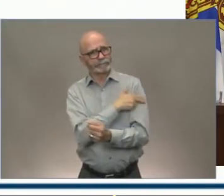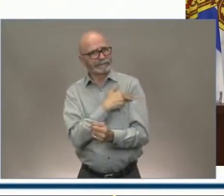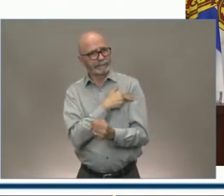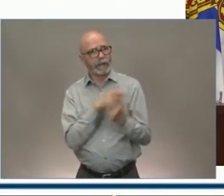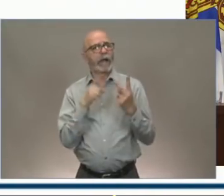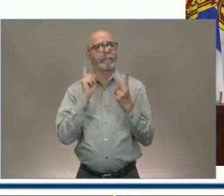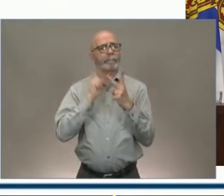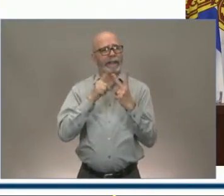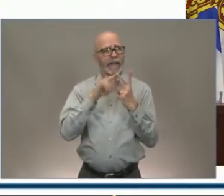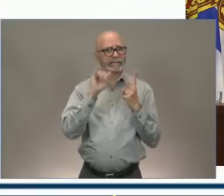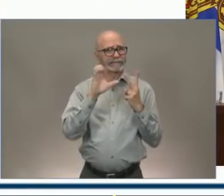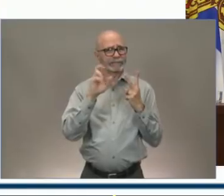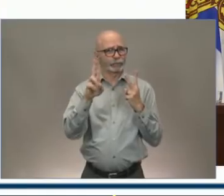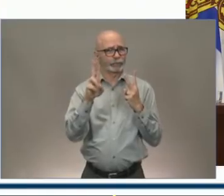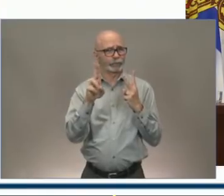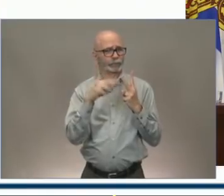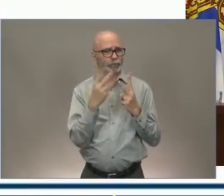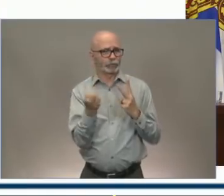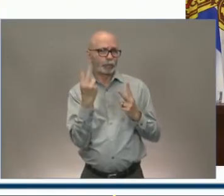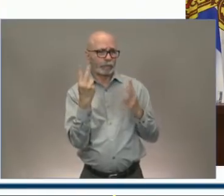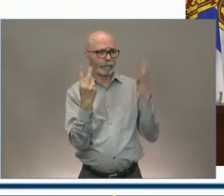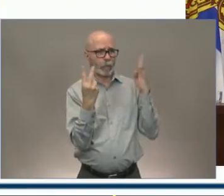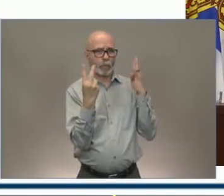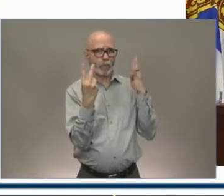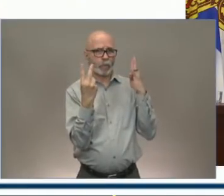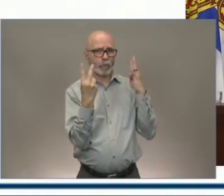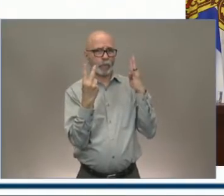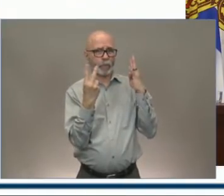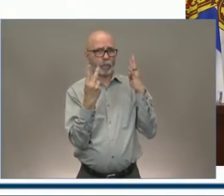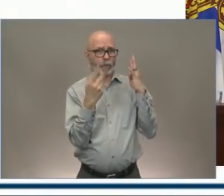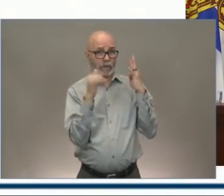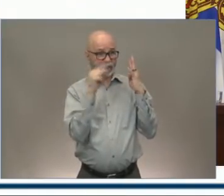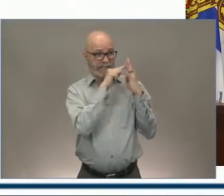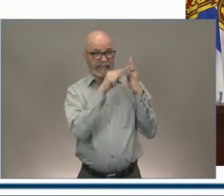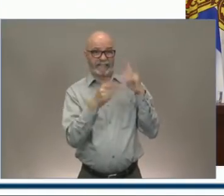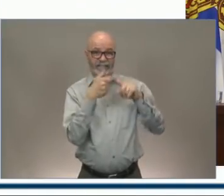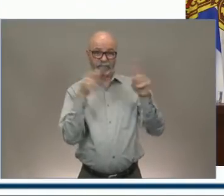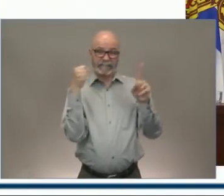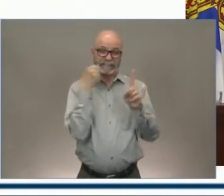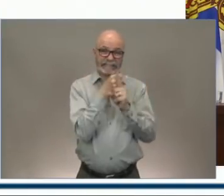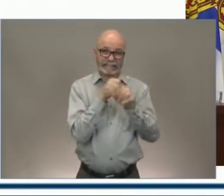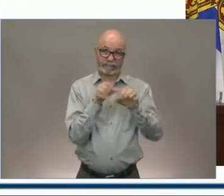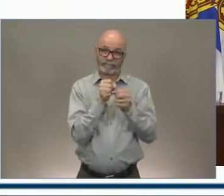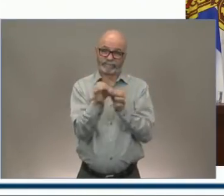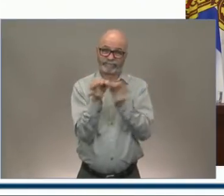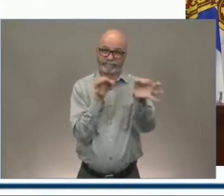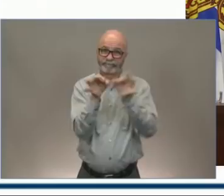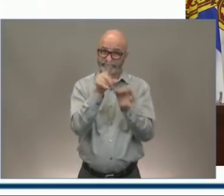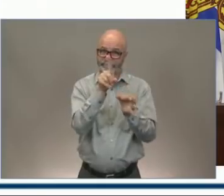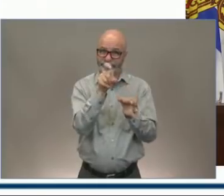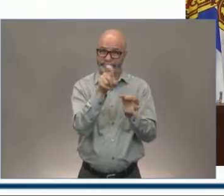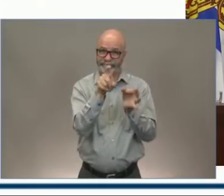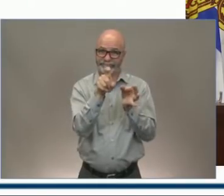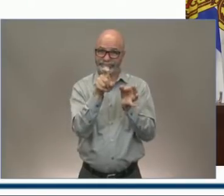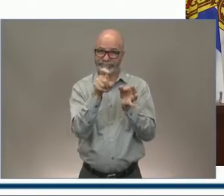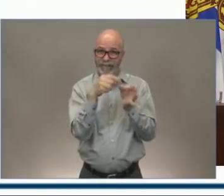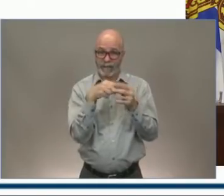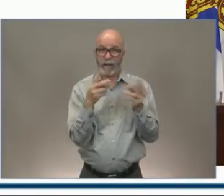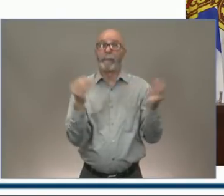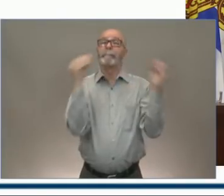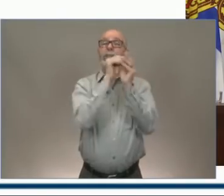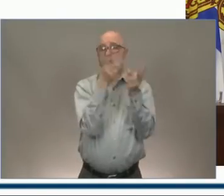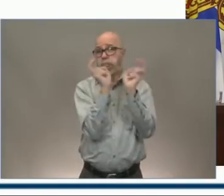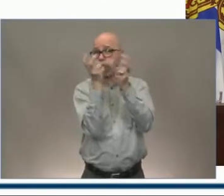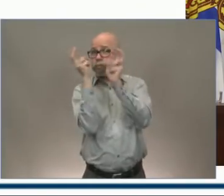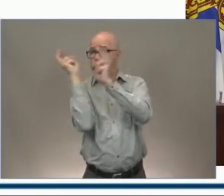wondering if you can tell us at all whether those are variant cases. Have we seen that the variant cases are making people more sick? And